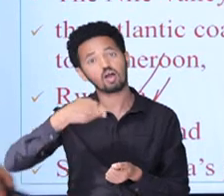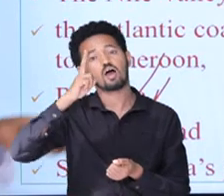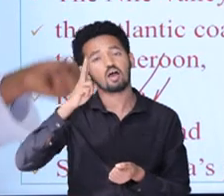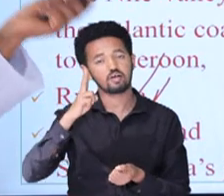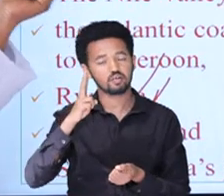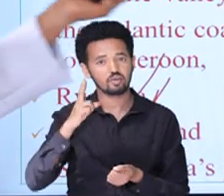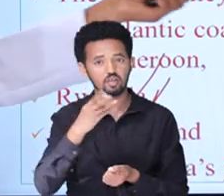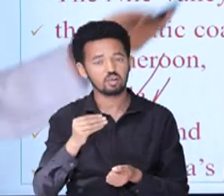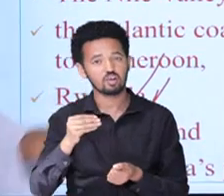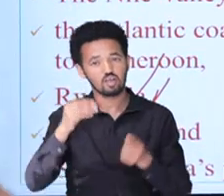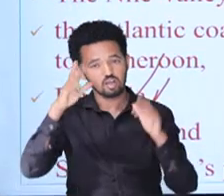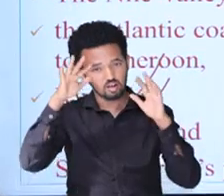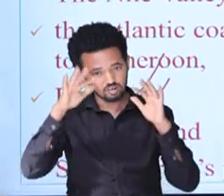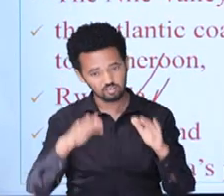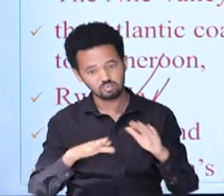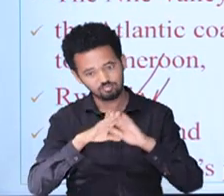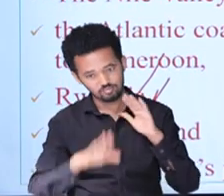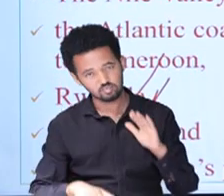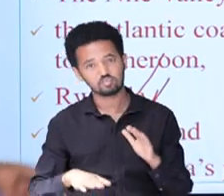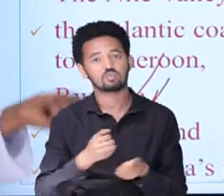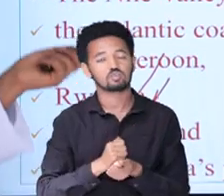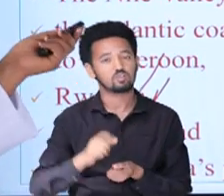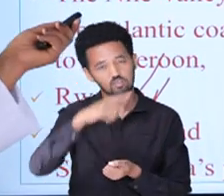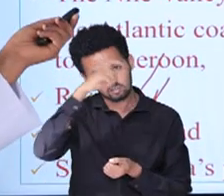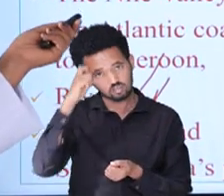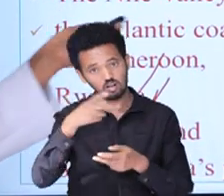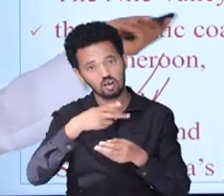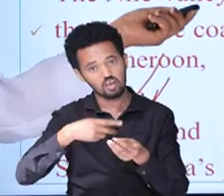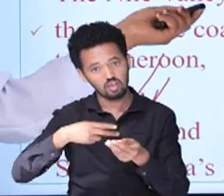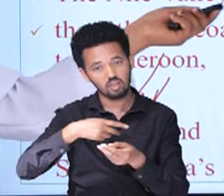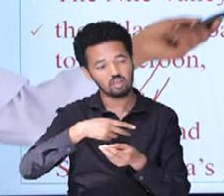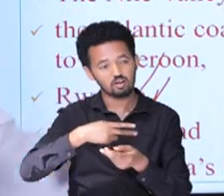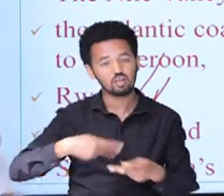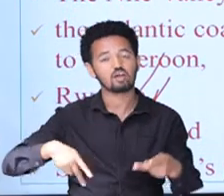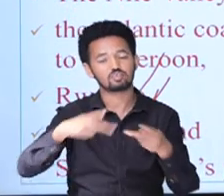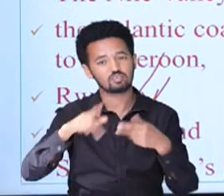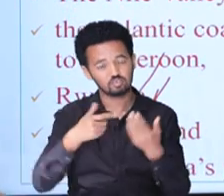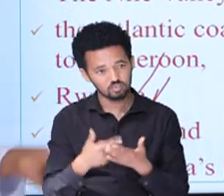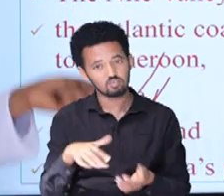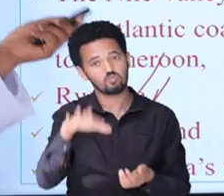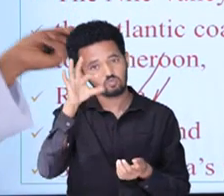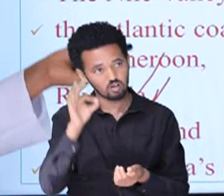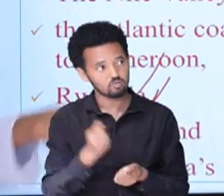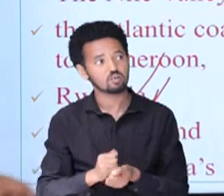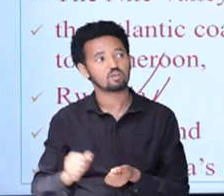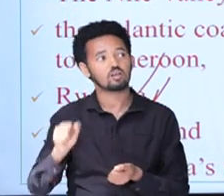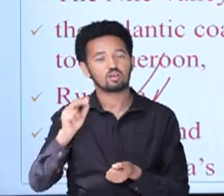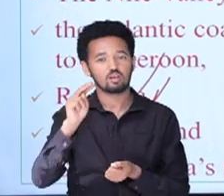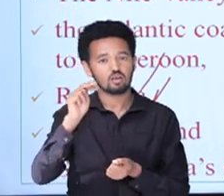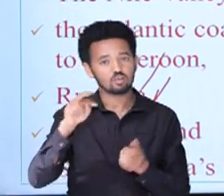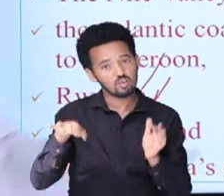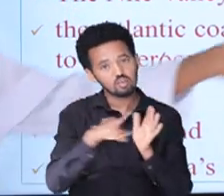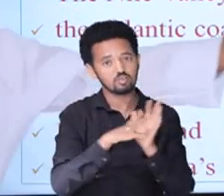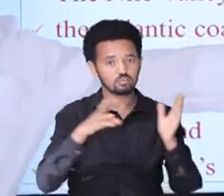temperature and low rainfall, the Sahara areas. The most densely populated areas in Africa are found in the Nile Valley of